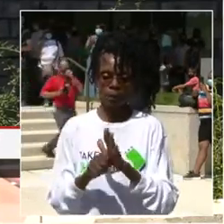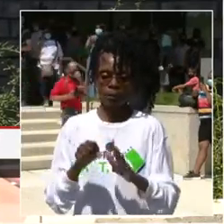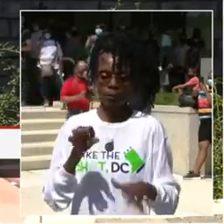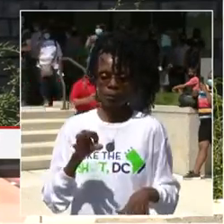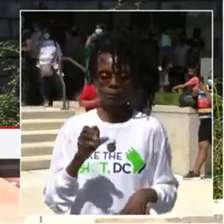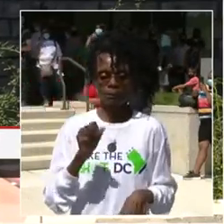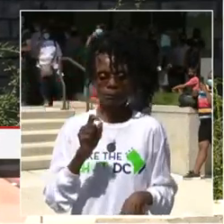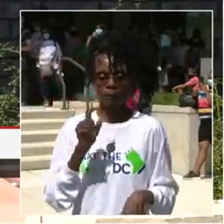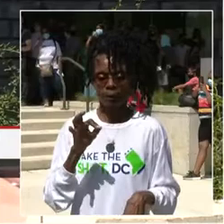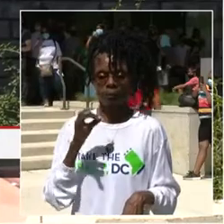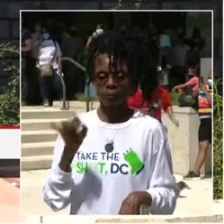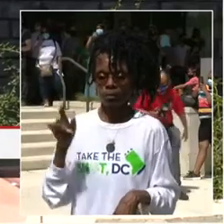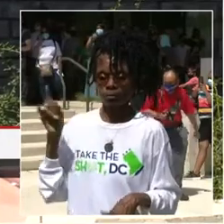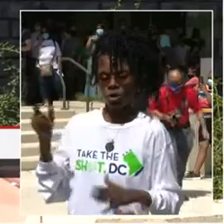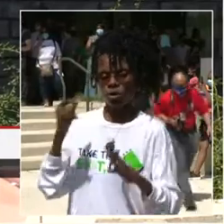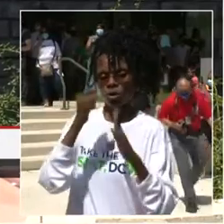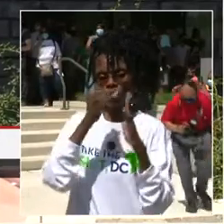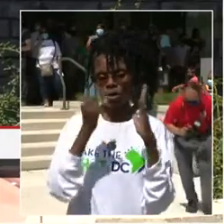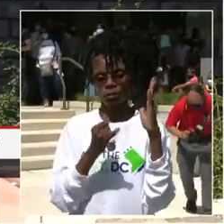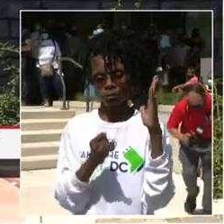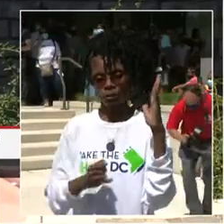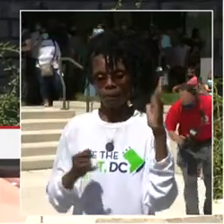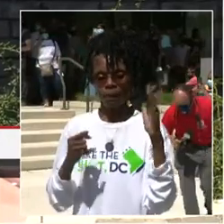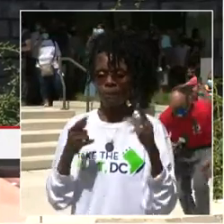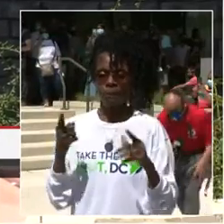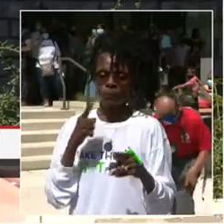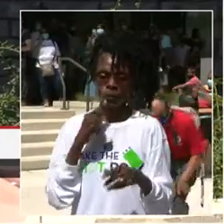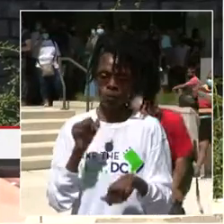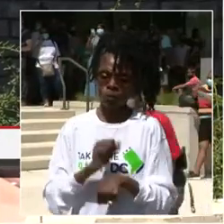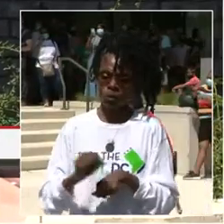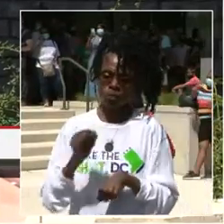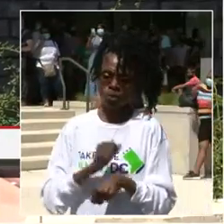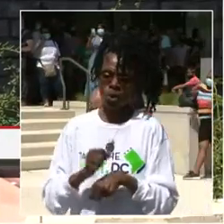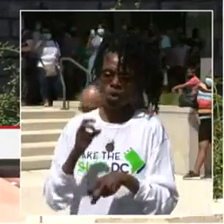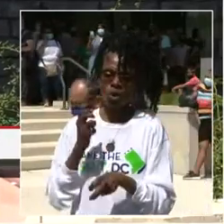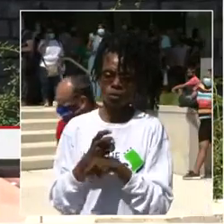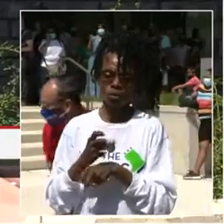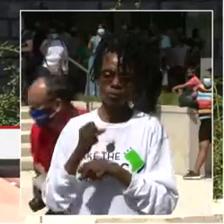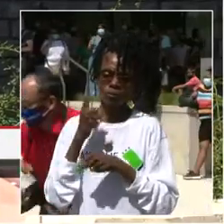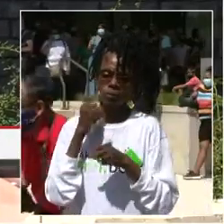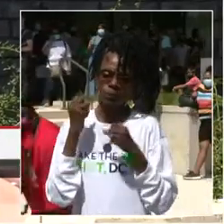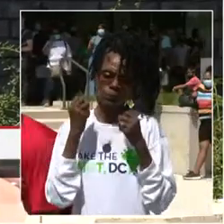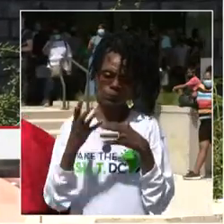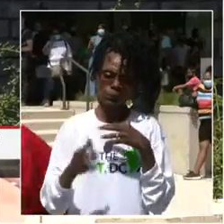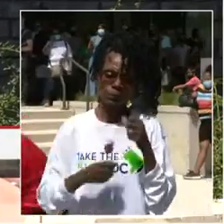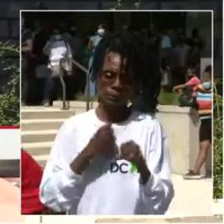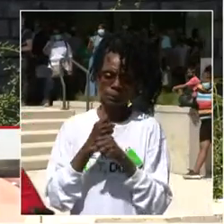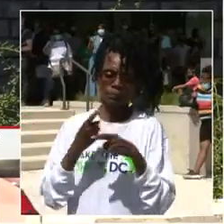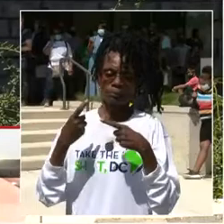We have worked many years to reach this moment. To the students,